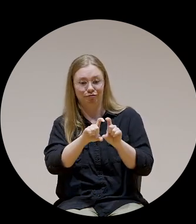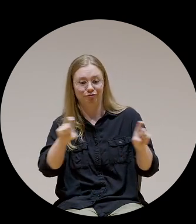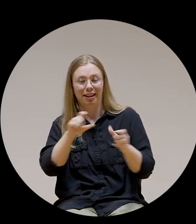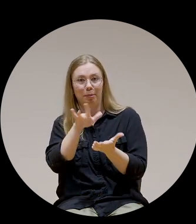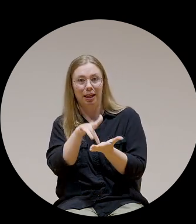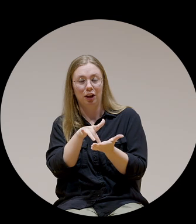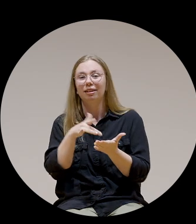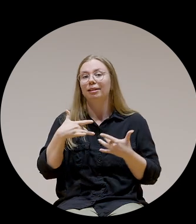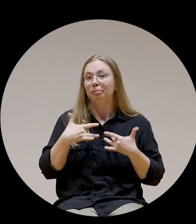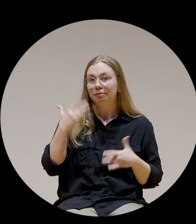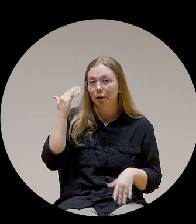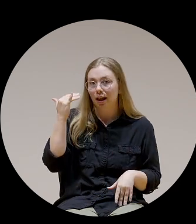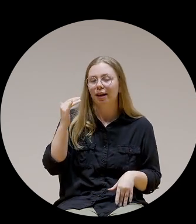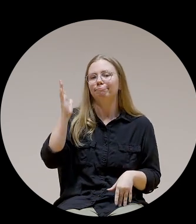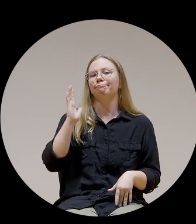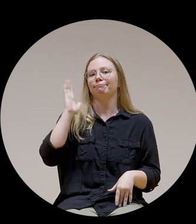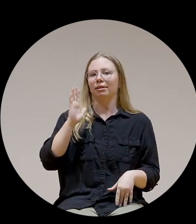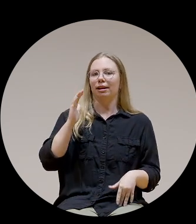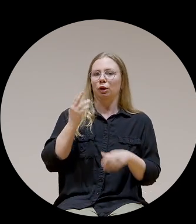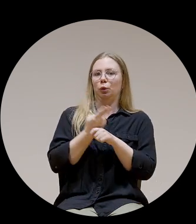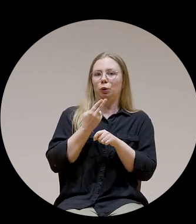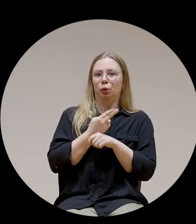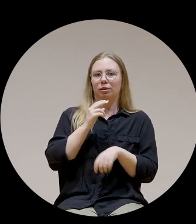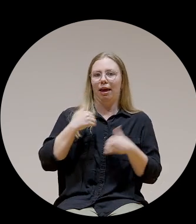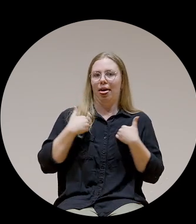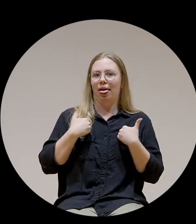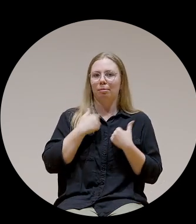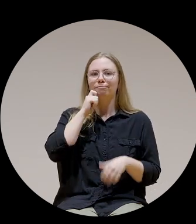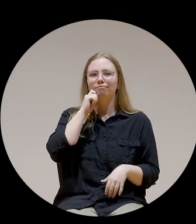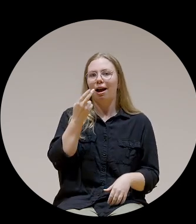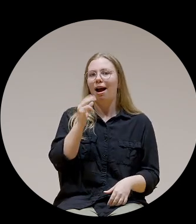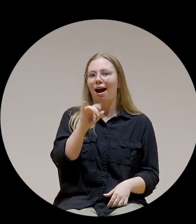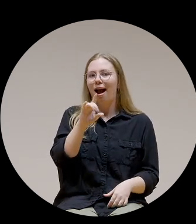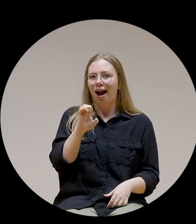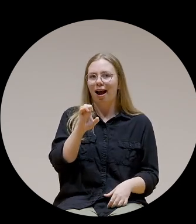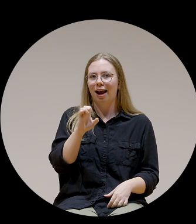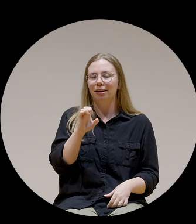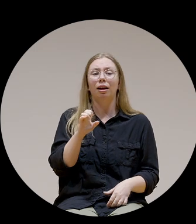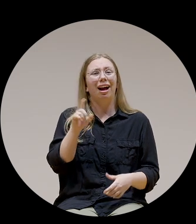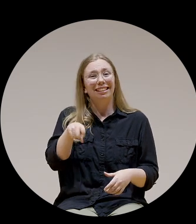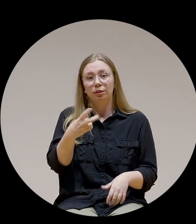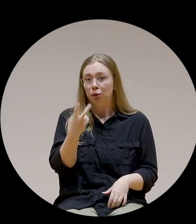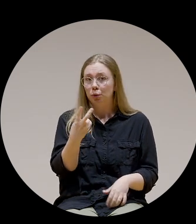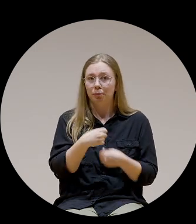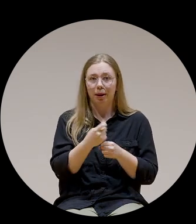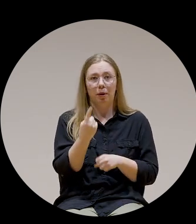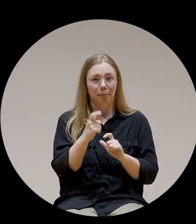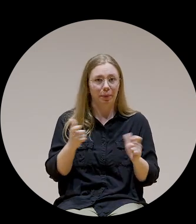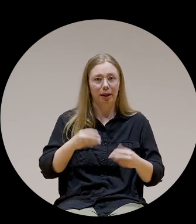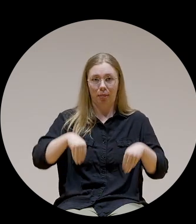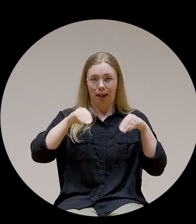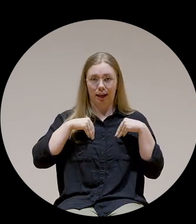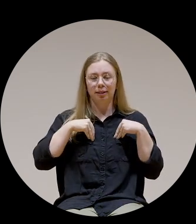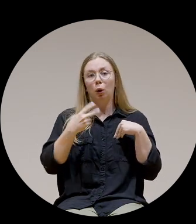usually sewing two hides together to make one very big hide, and you would cover that seam